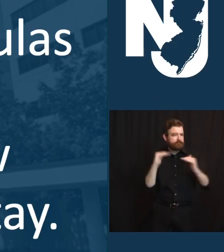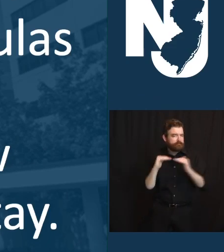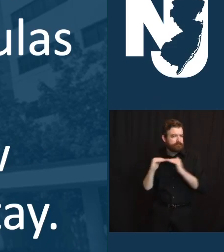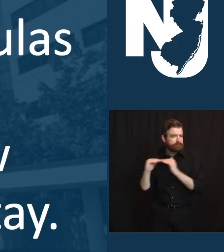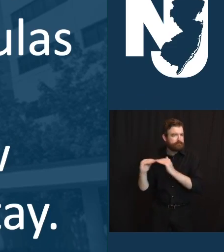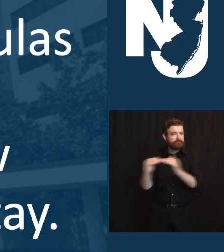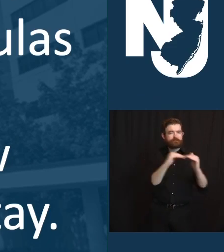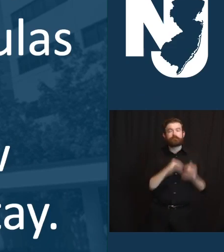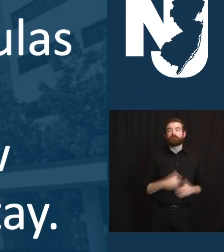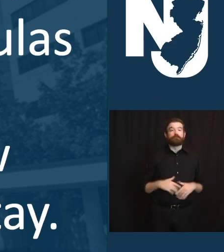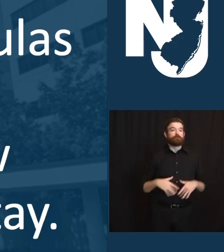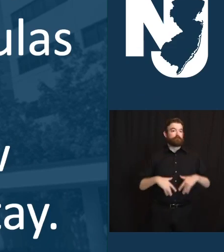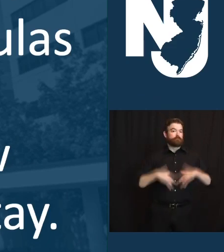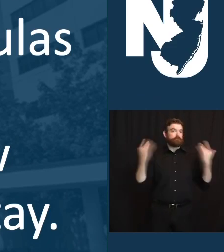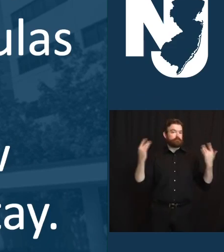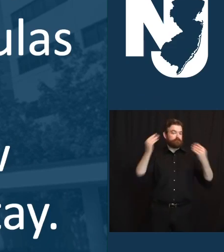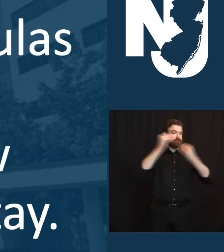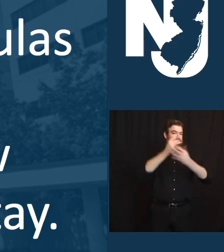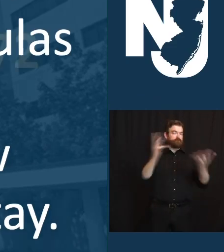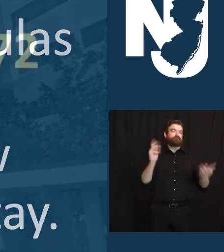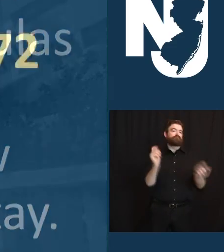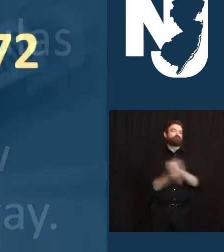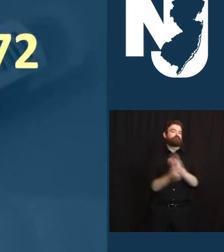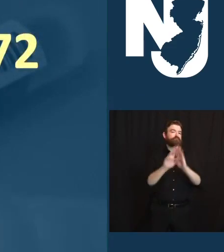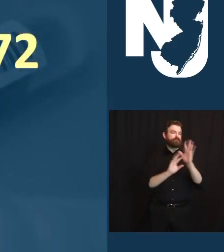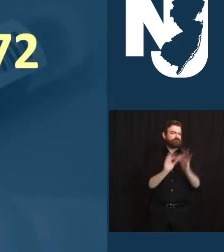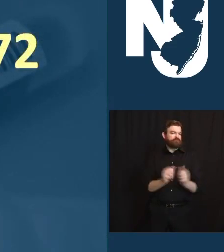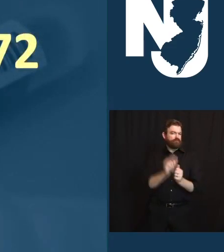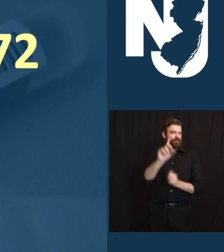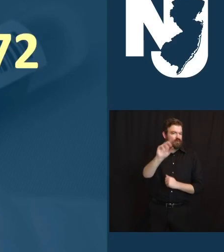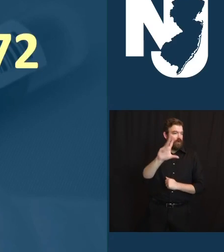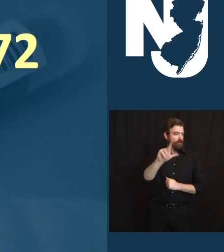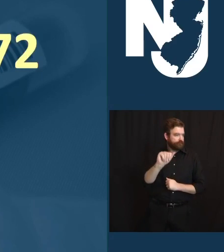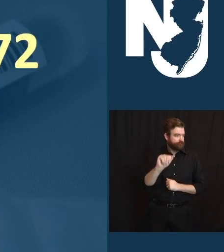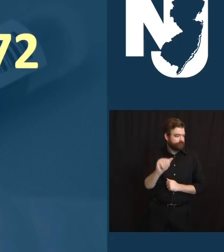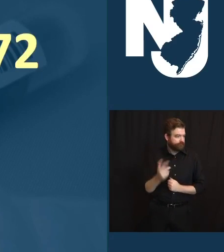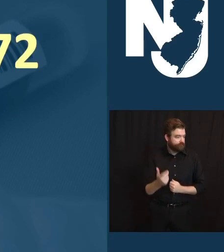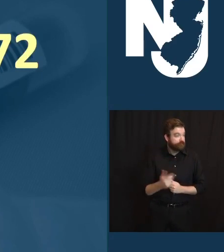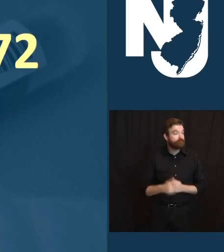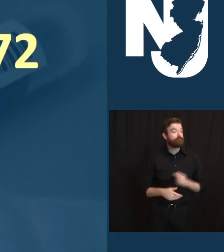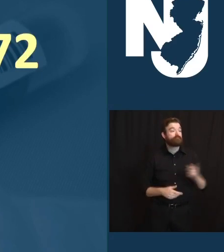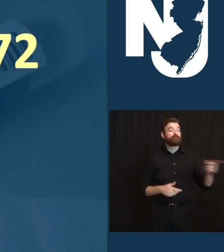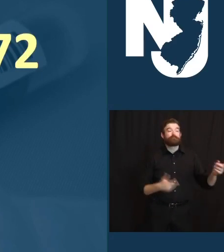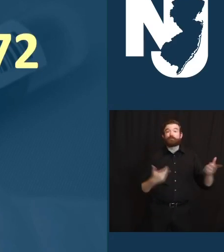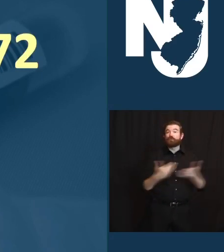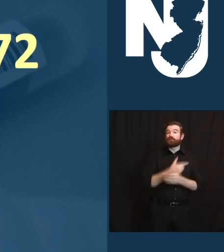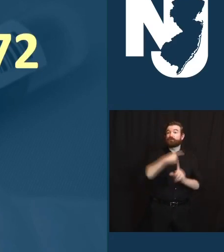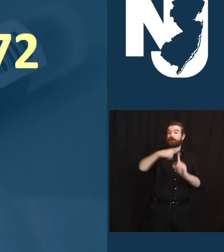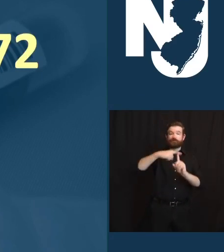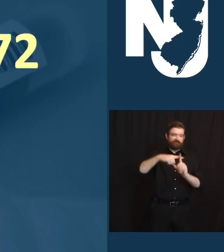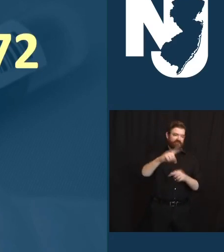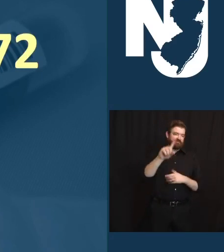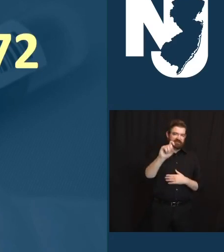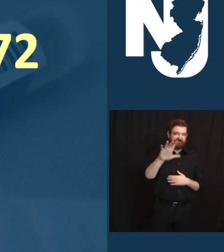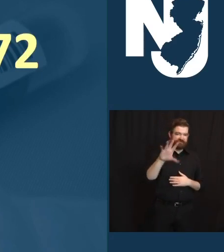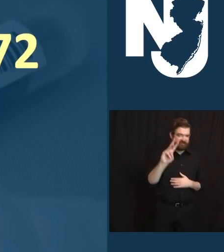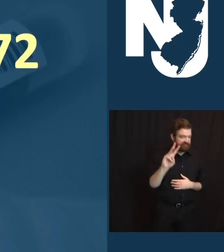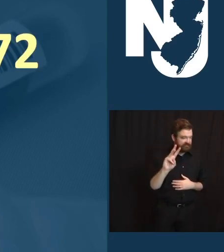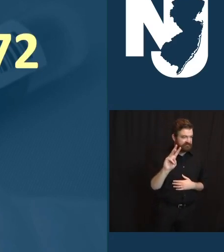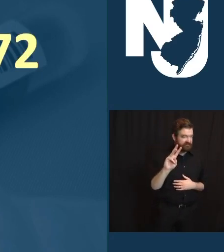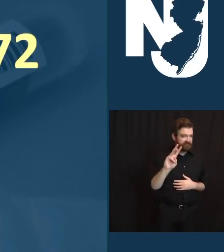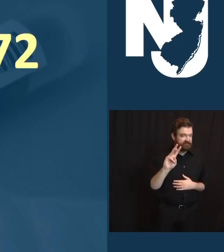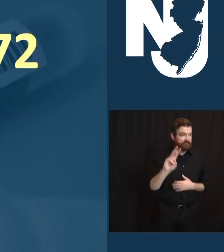Now let's take a look at the overnight numbers. Today we reported another 156 positive test results. The cumulative total is